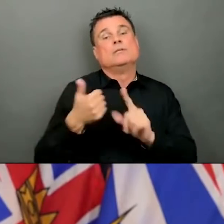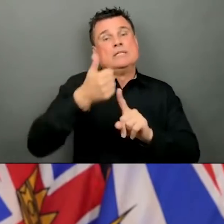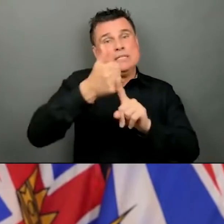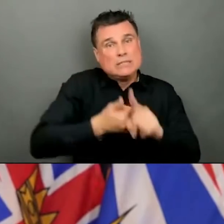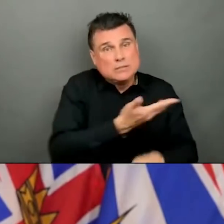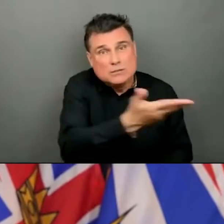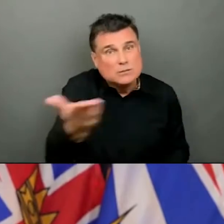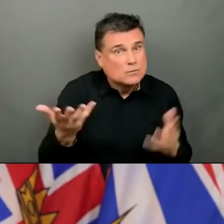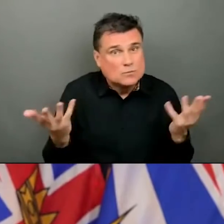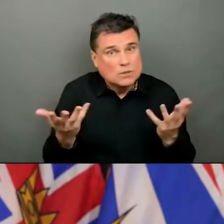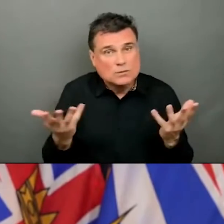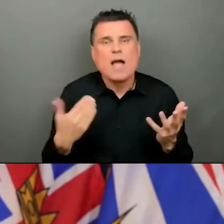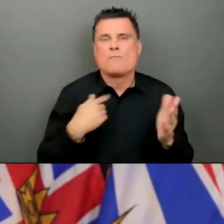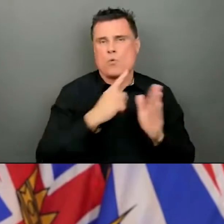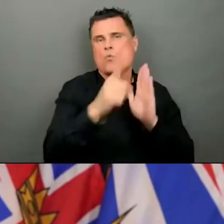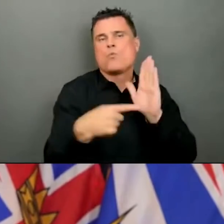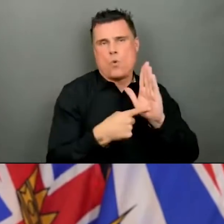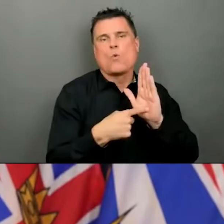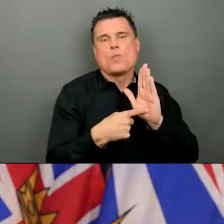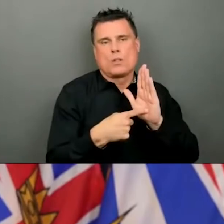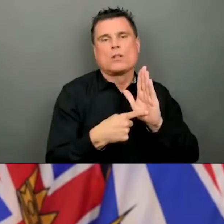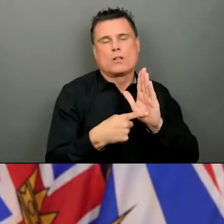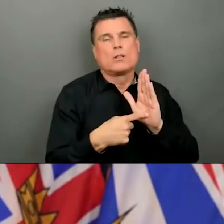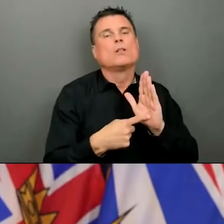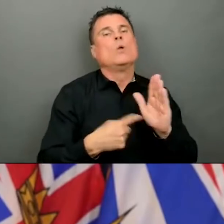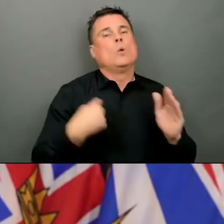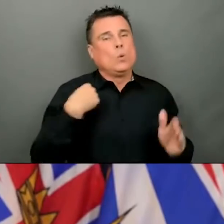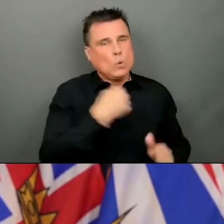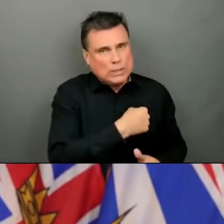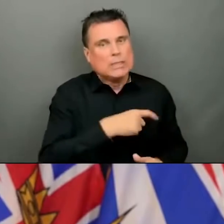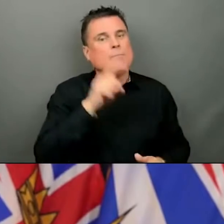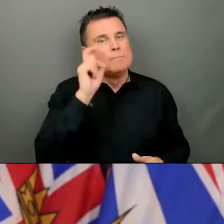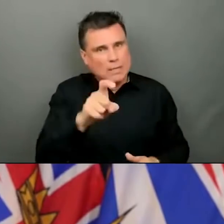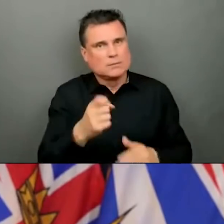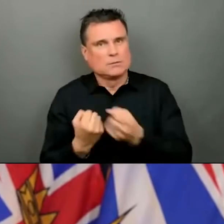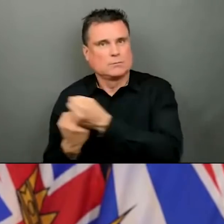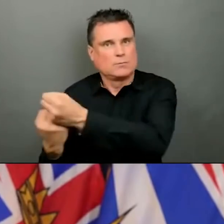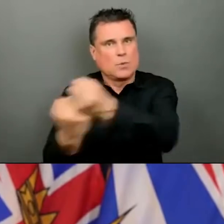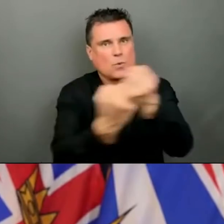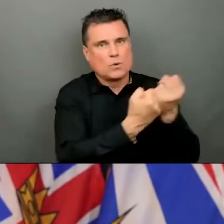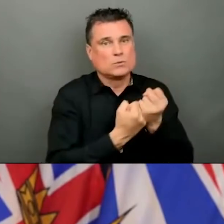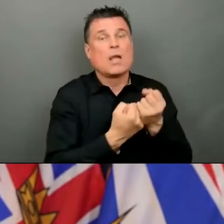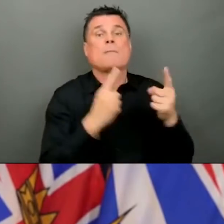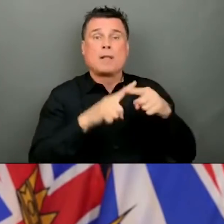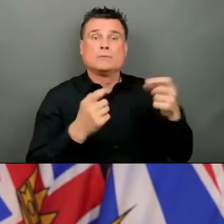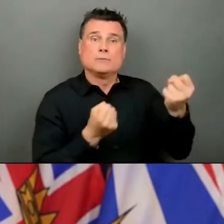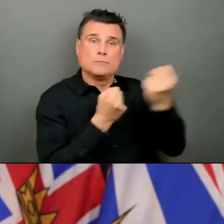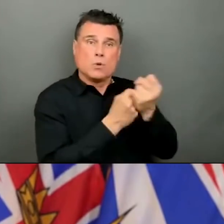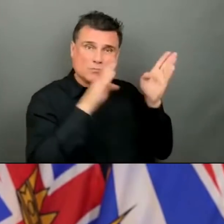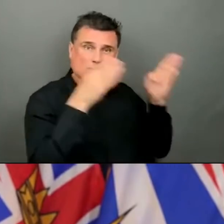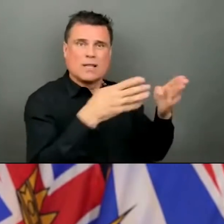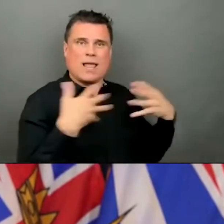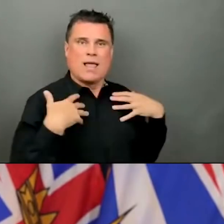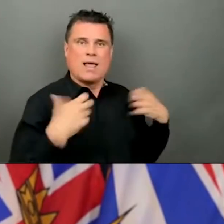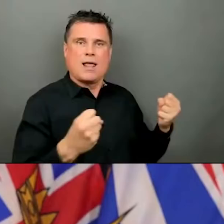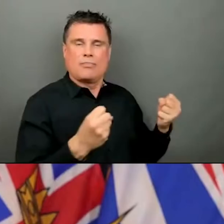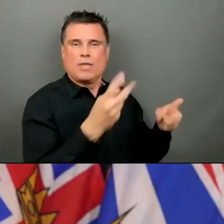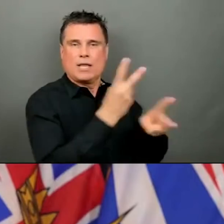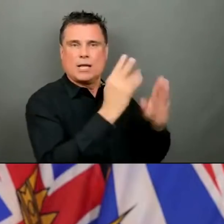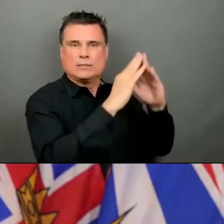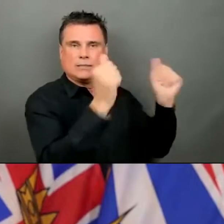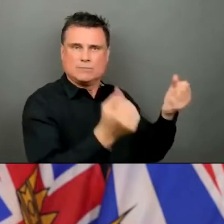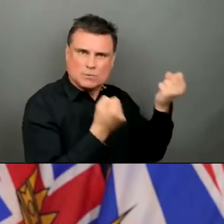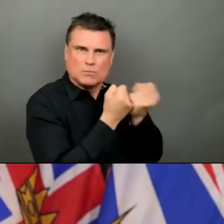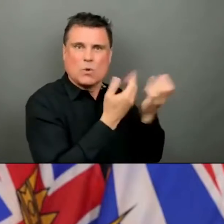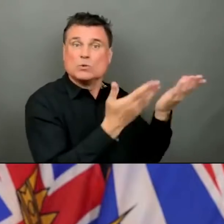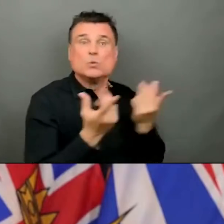neighborhoods, but we need to support those people by doing our part, by keeping distance from people that we don't know, by reducing our